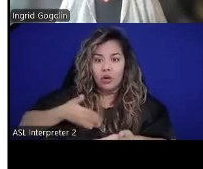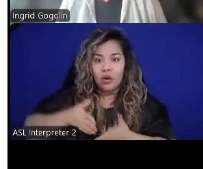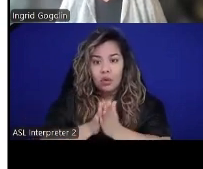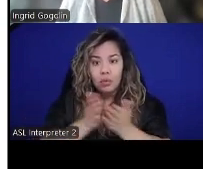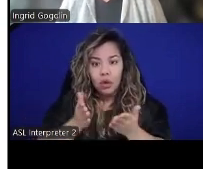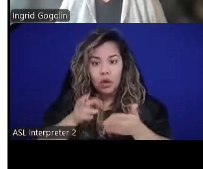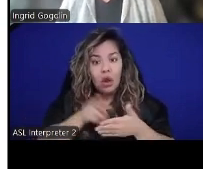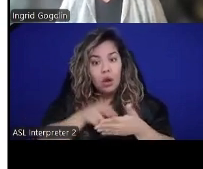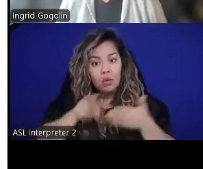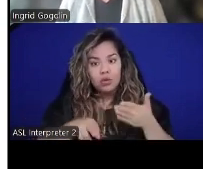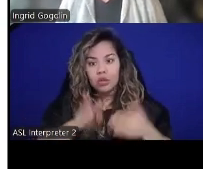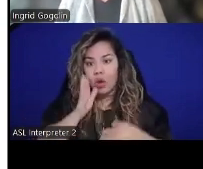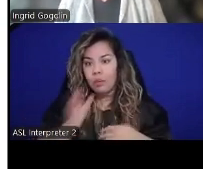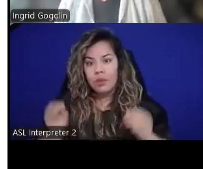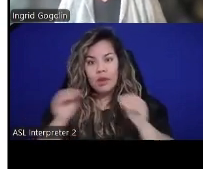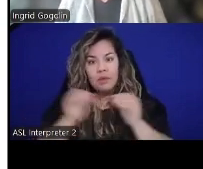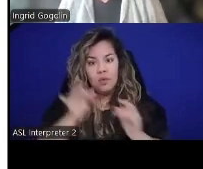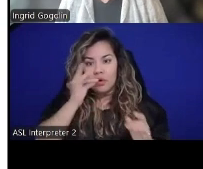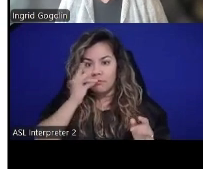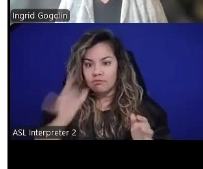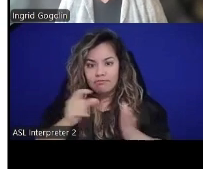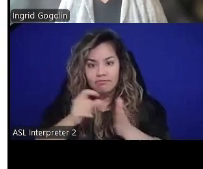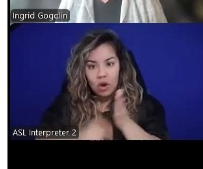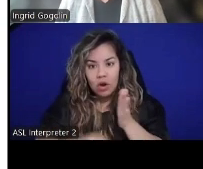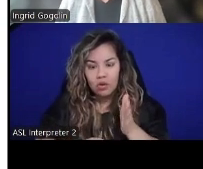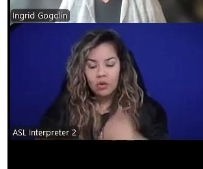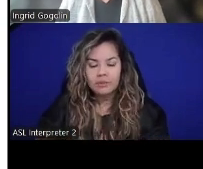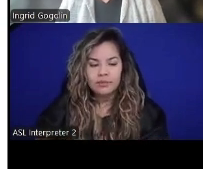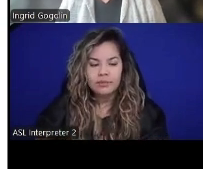more delicious article. Next one, please.